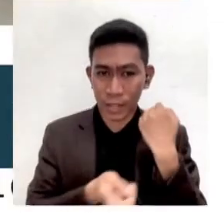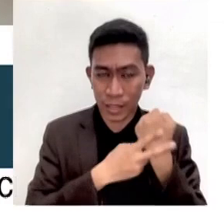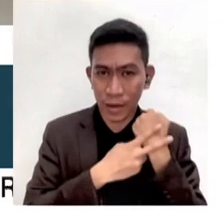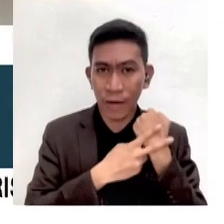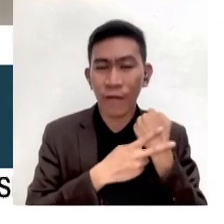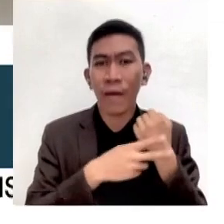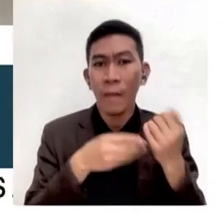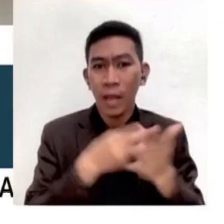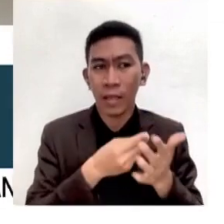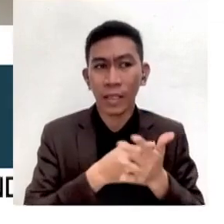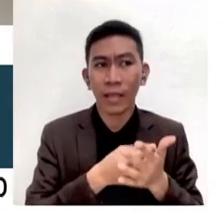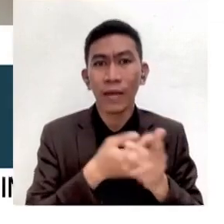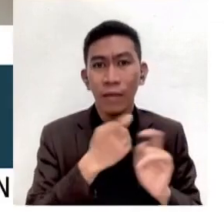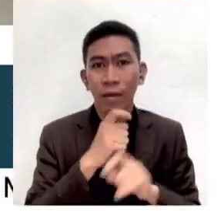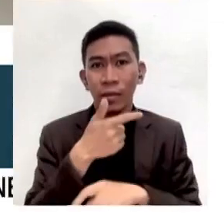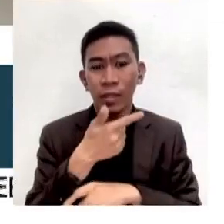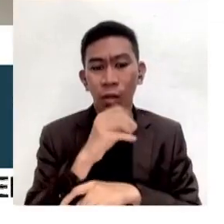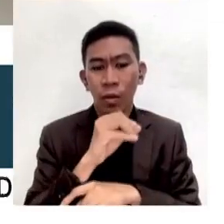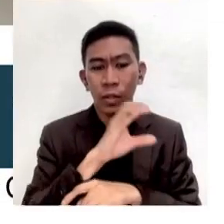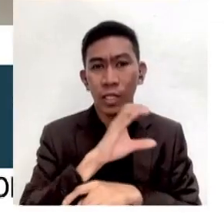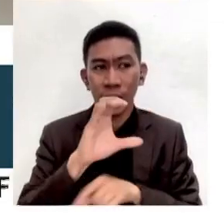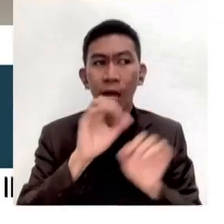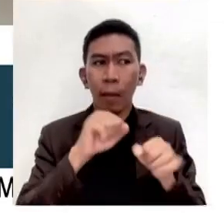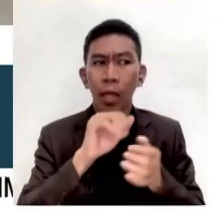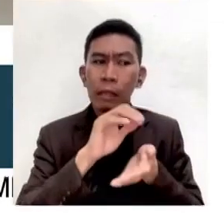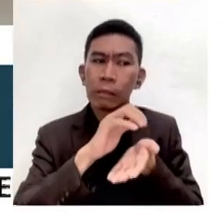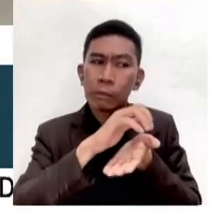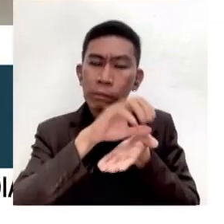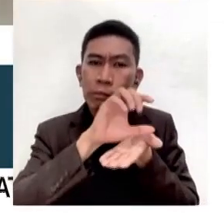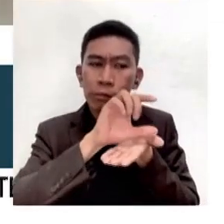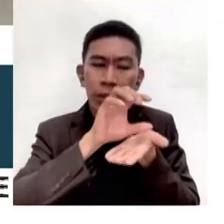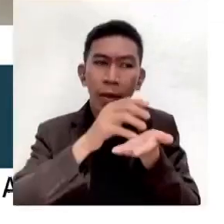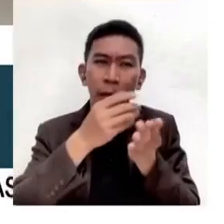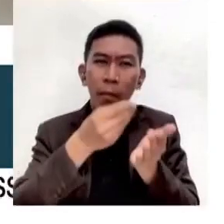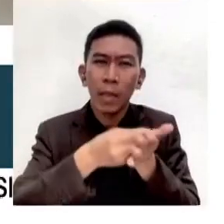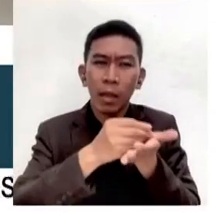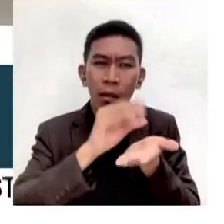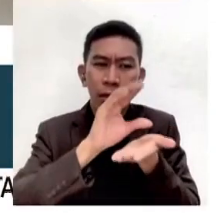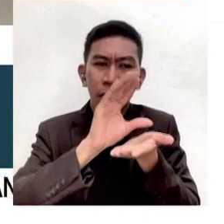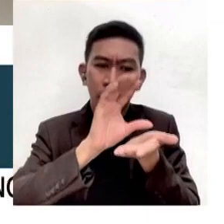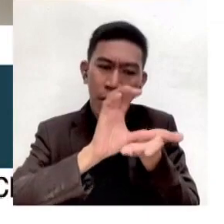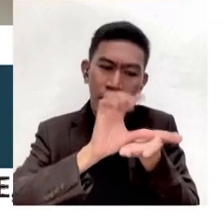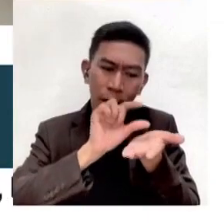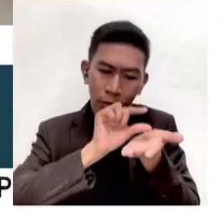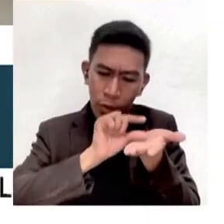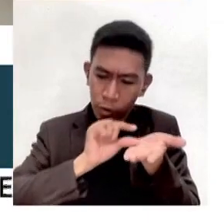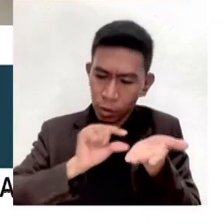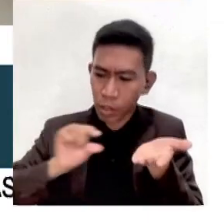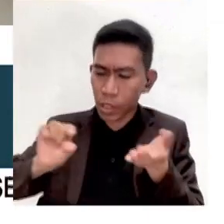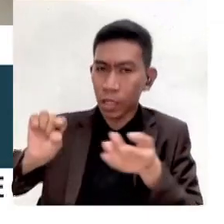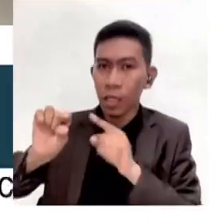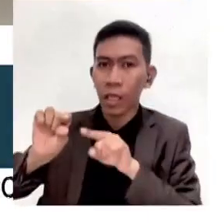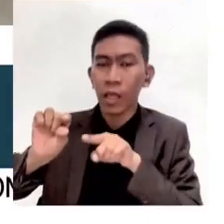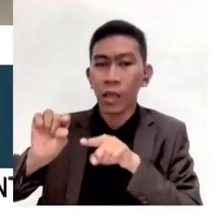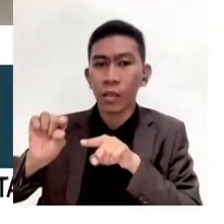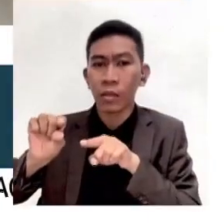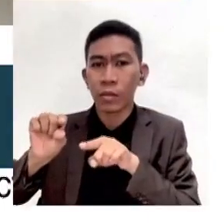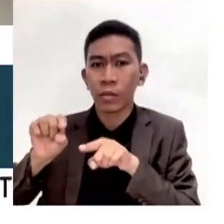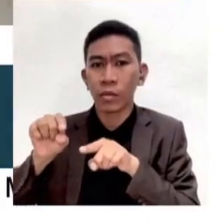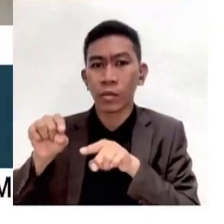GOCCs, and particularly GOCCs that are unable to disburse funds that